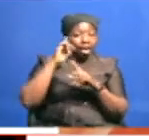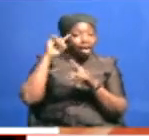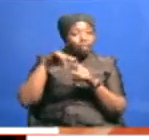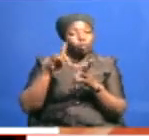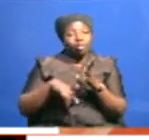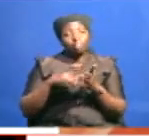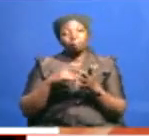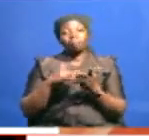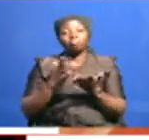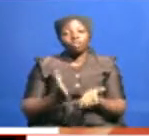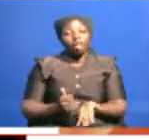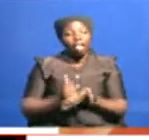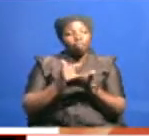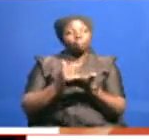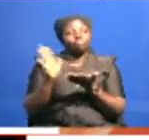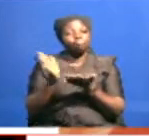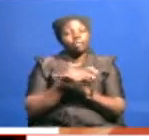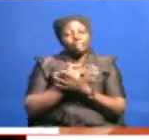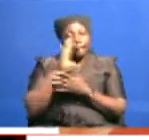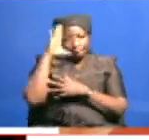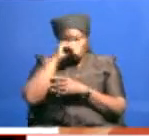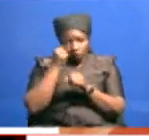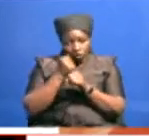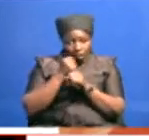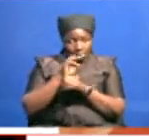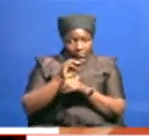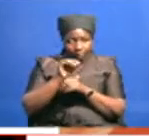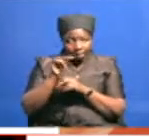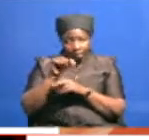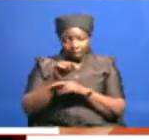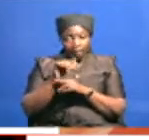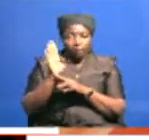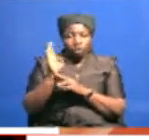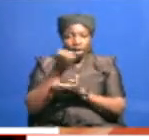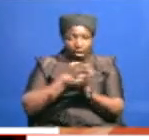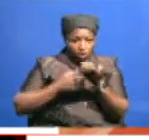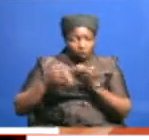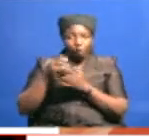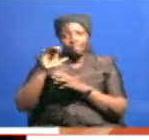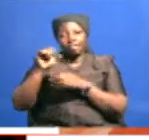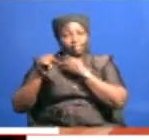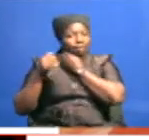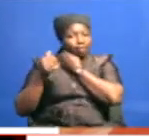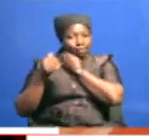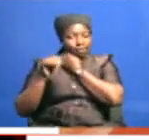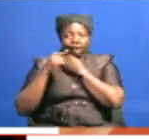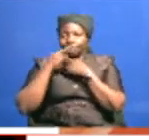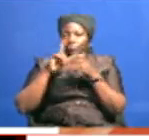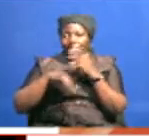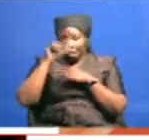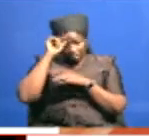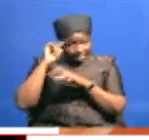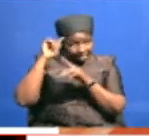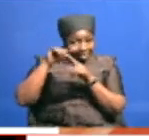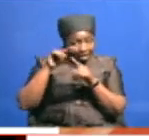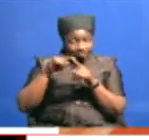alleviate unemployment. Mining, Blue Economy and Maritime Affairs Cabinet Secretary Salim Mvurya says the government intends to formalize artisanal